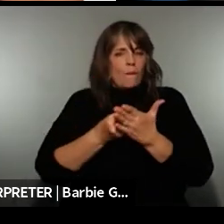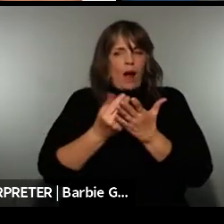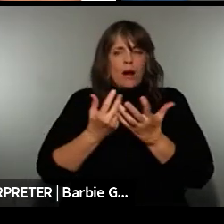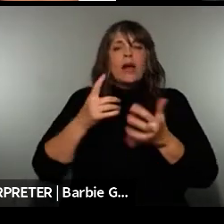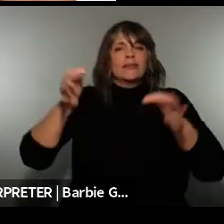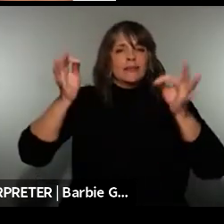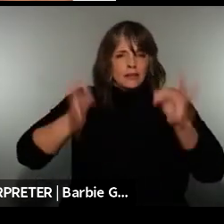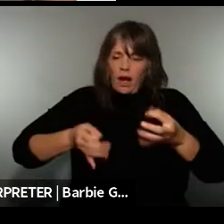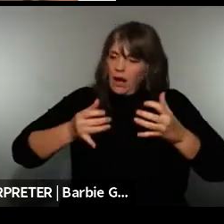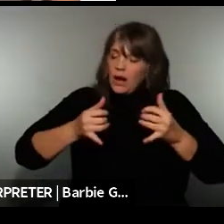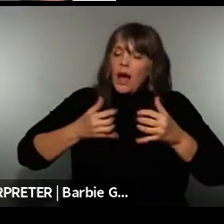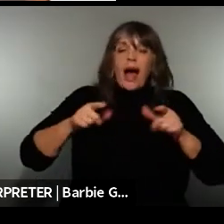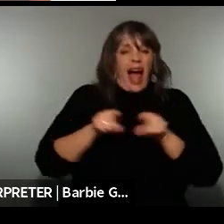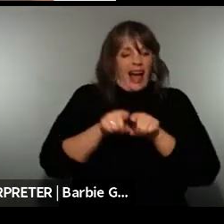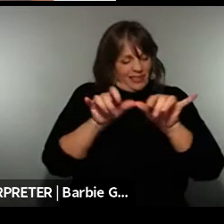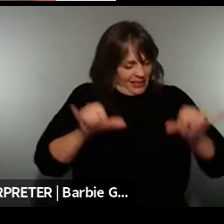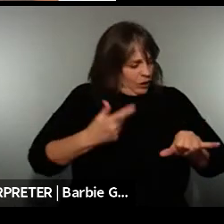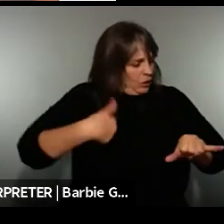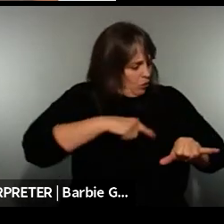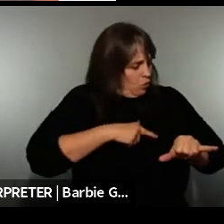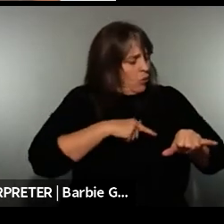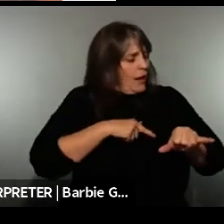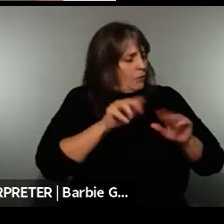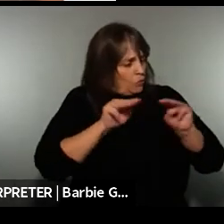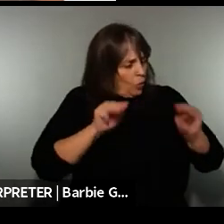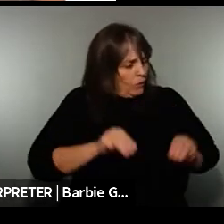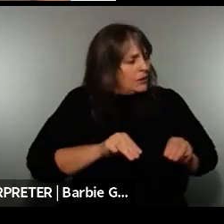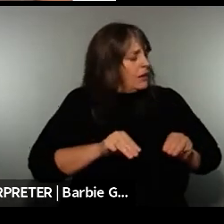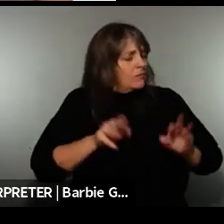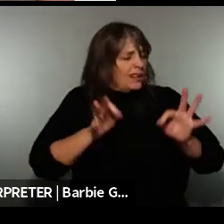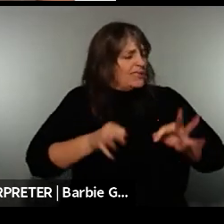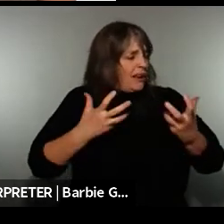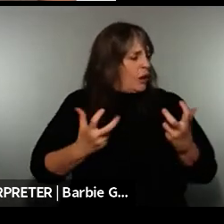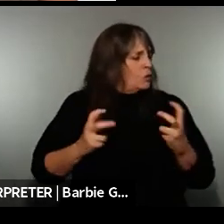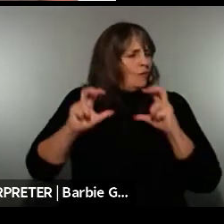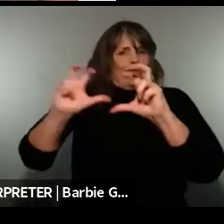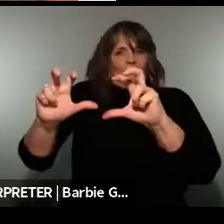of, you know, other folks have proven that it can be done. You know, it's a,